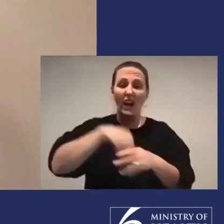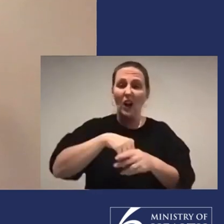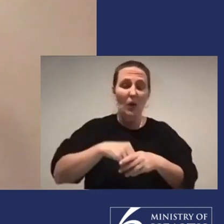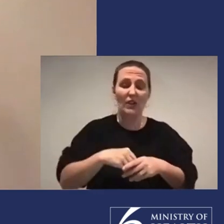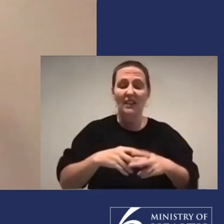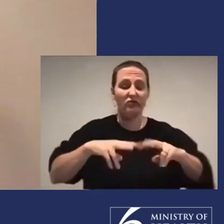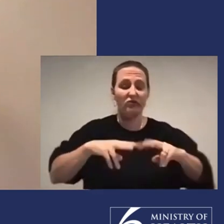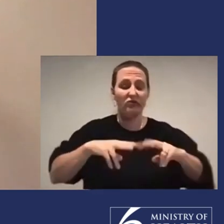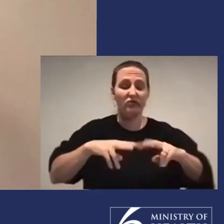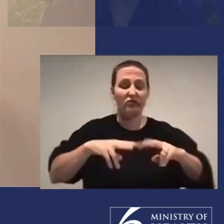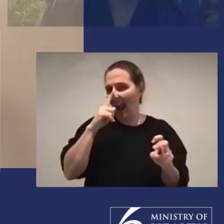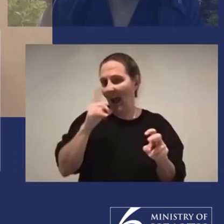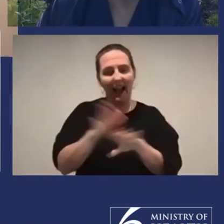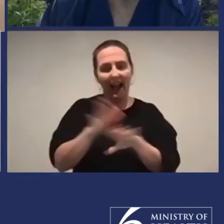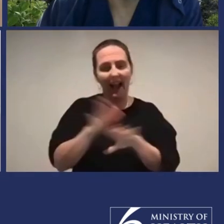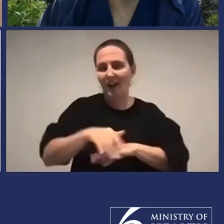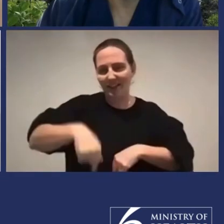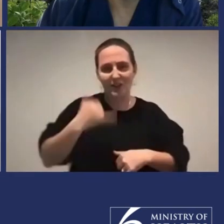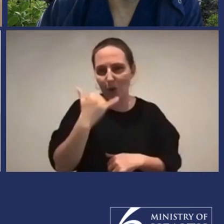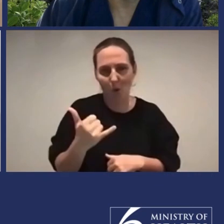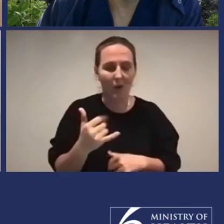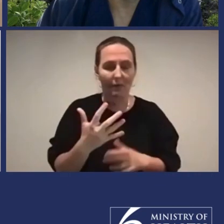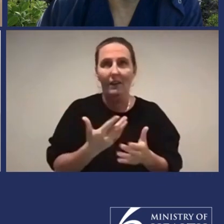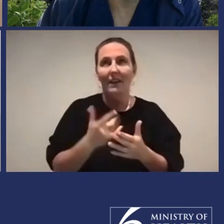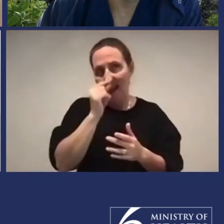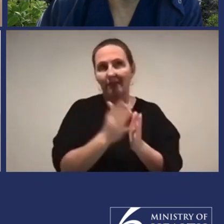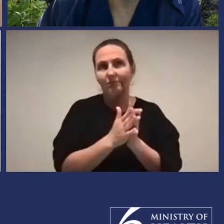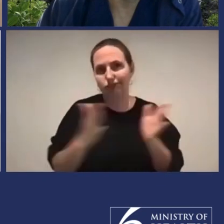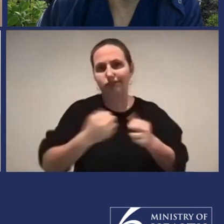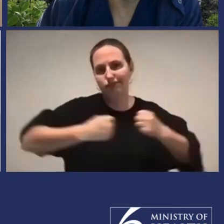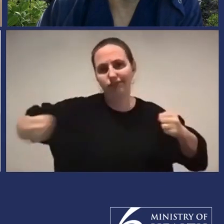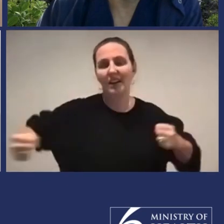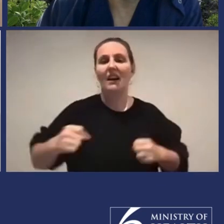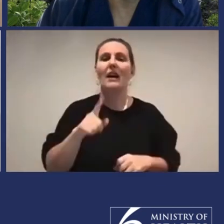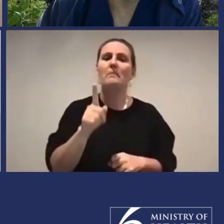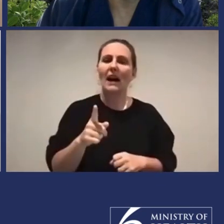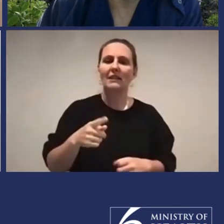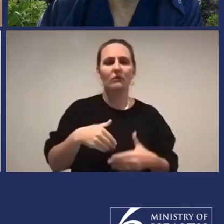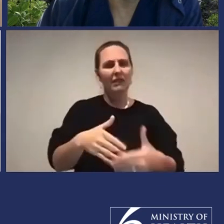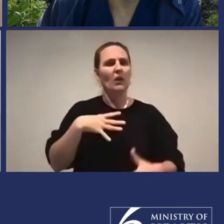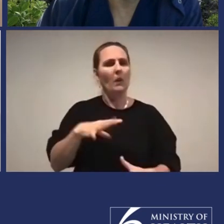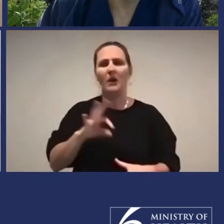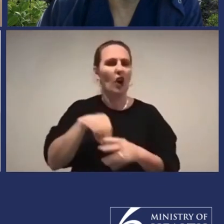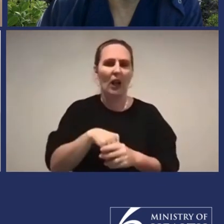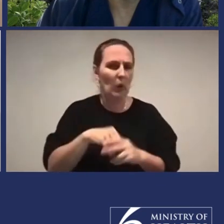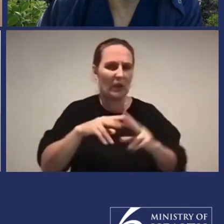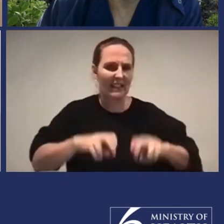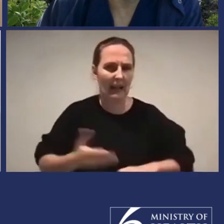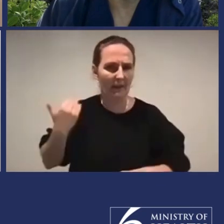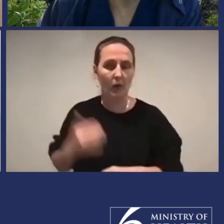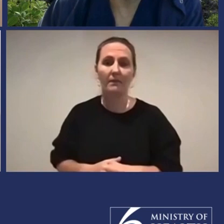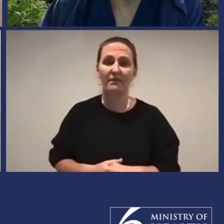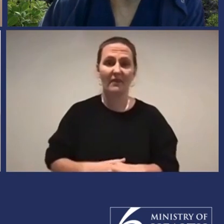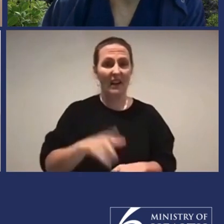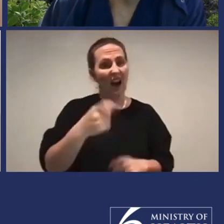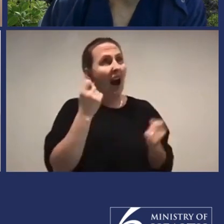best thing we've got. Yeah, but then also kind of understandable, because I don't know if when I was pregnant, I would have been like,